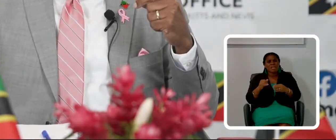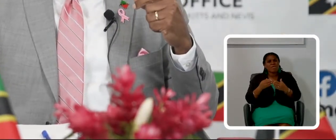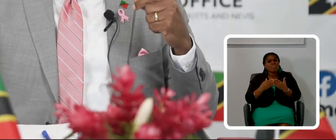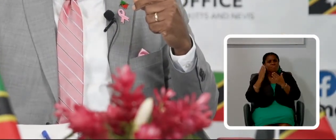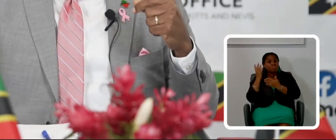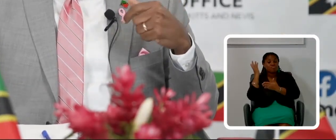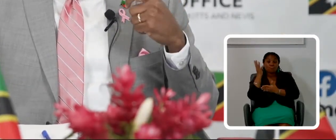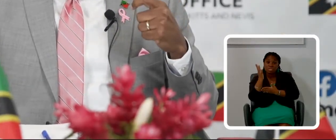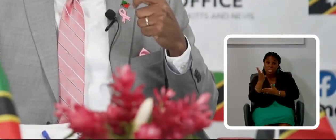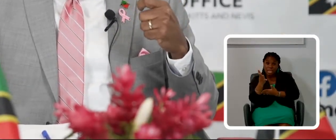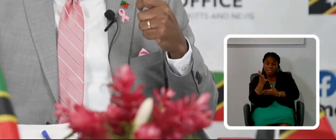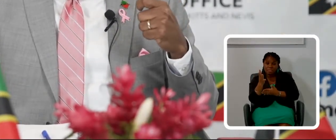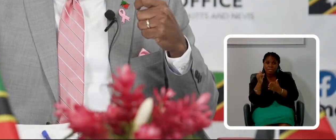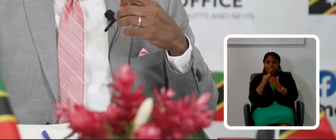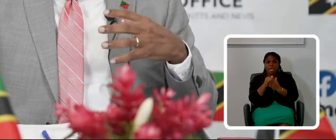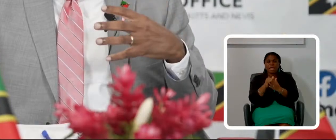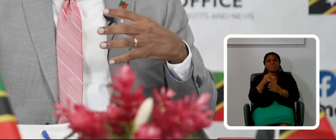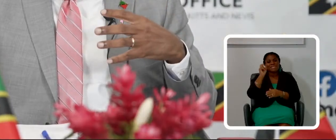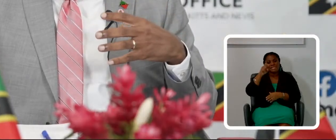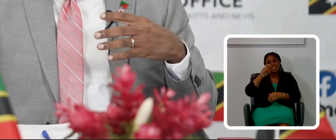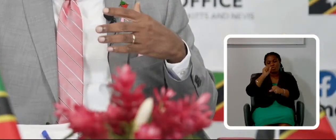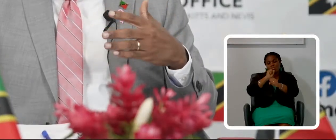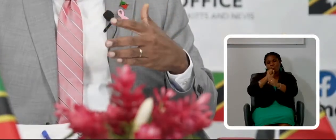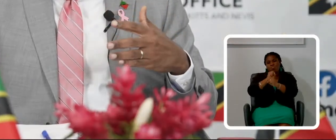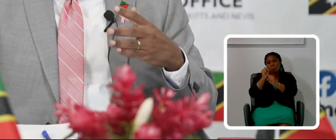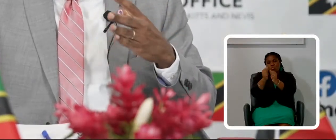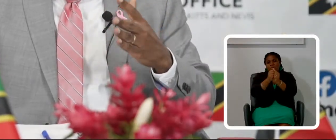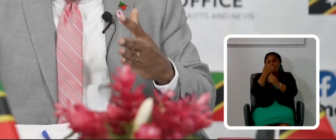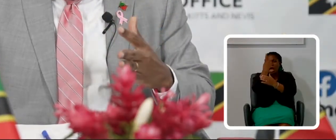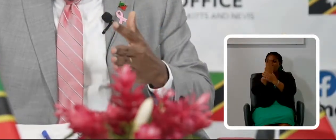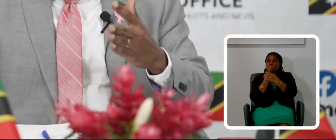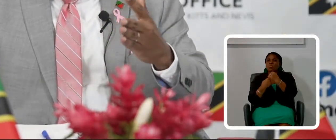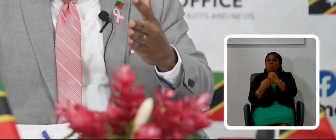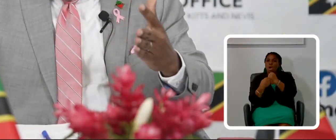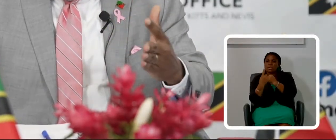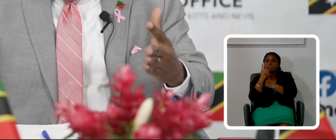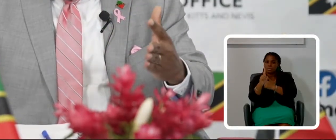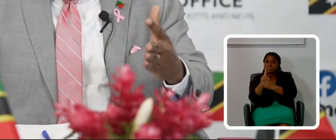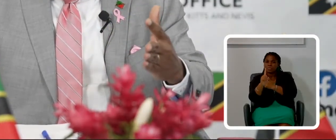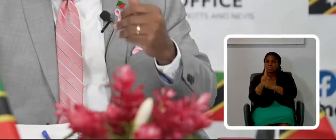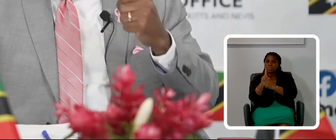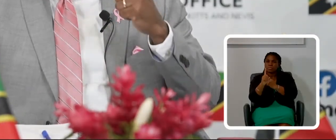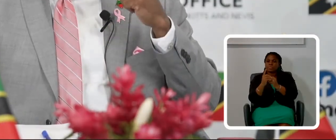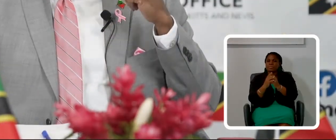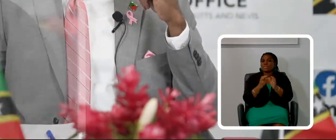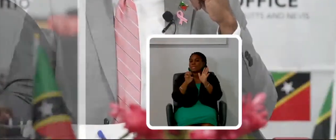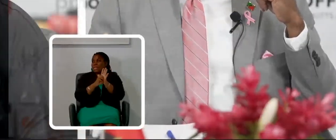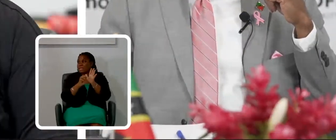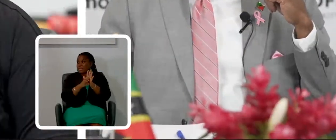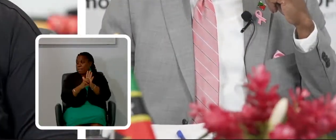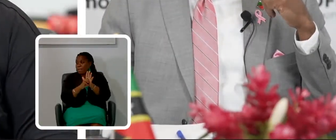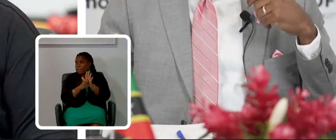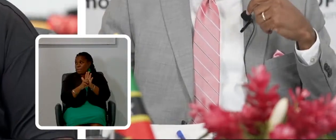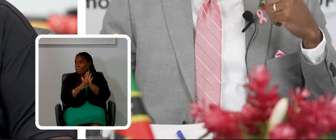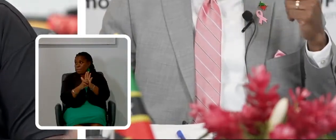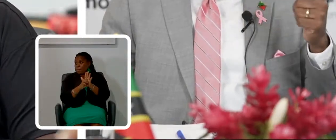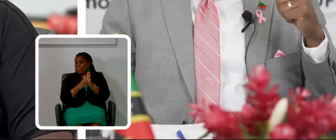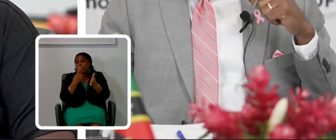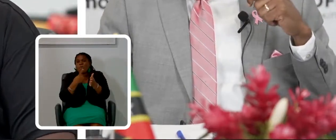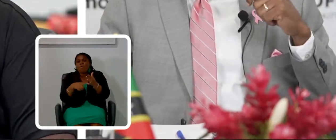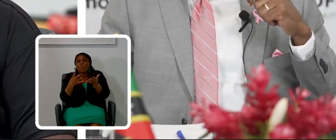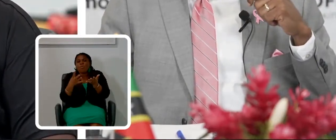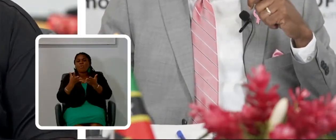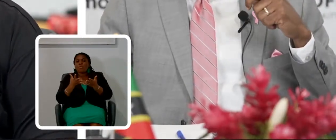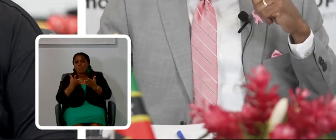as one, because we understand that working together we can confront, for example, the issue of energy. What we want